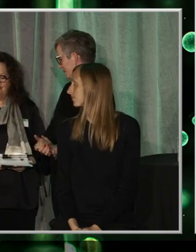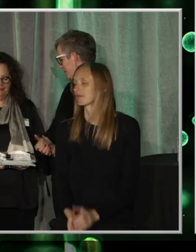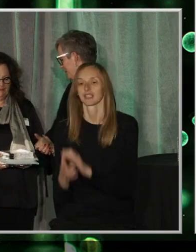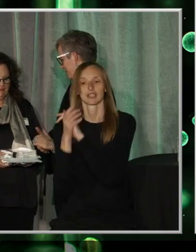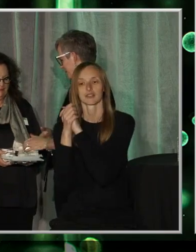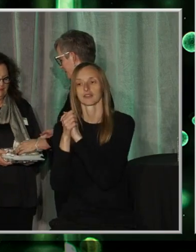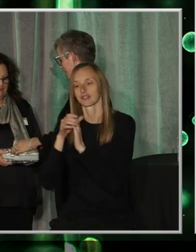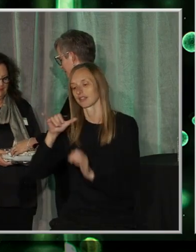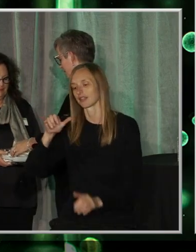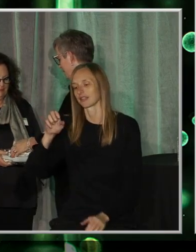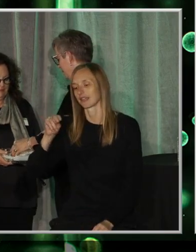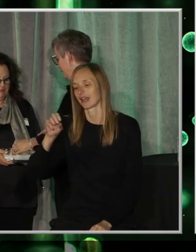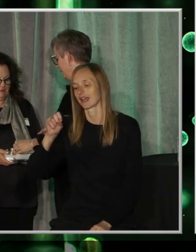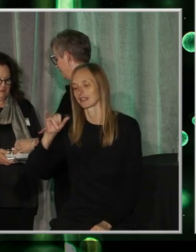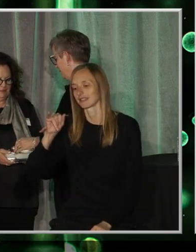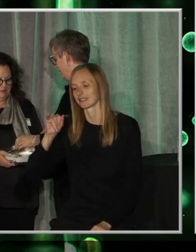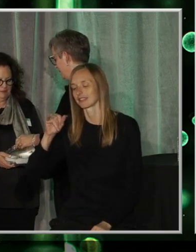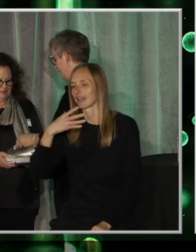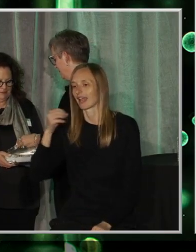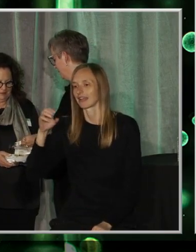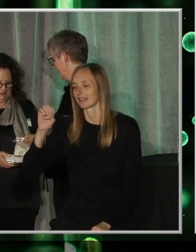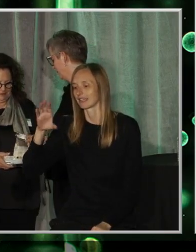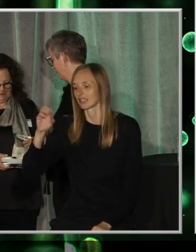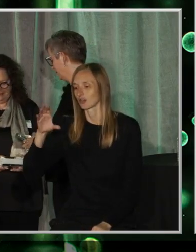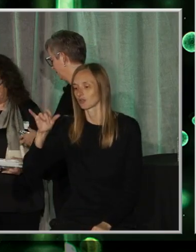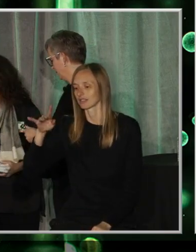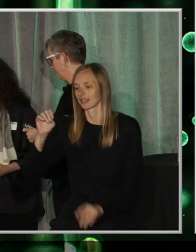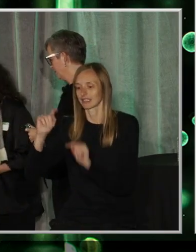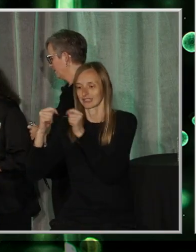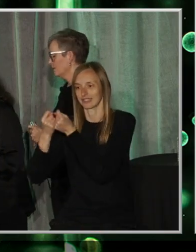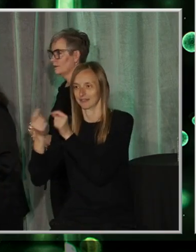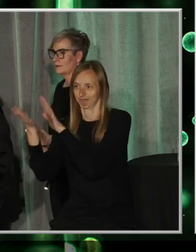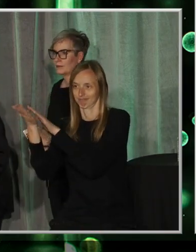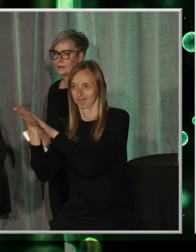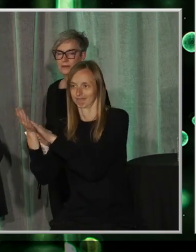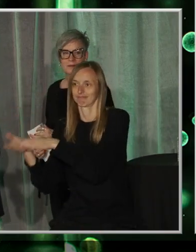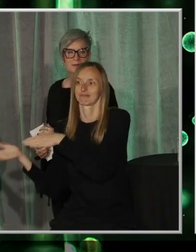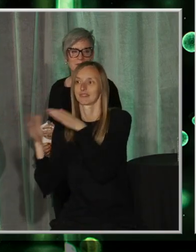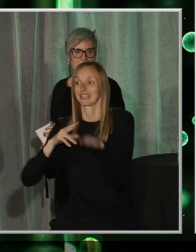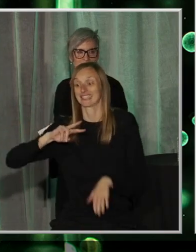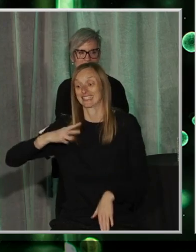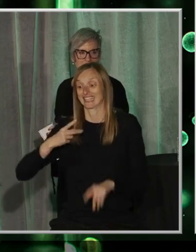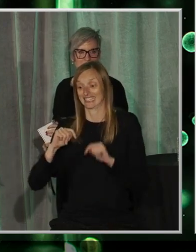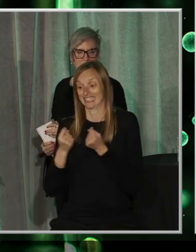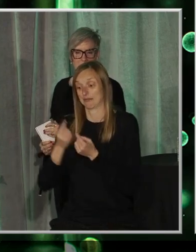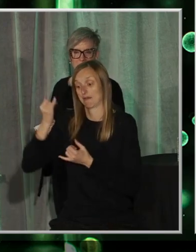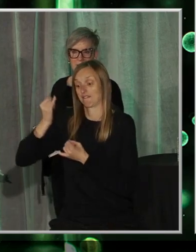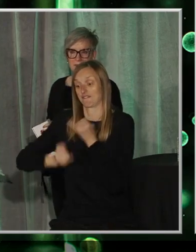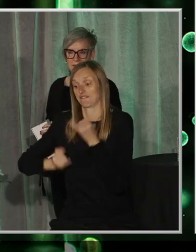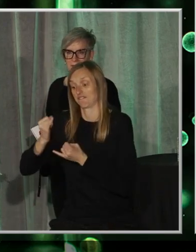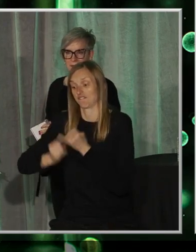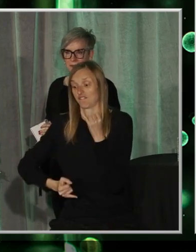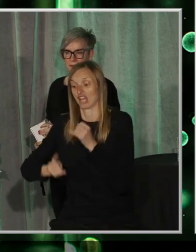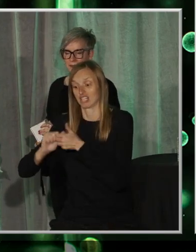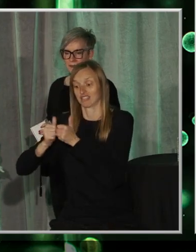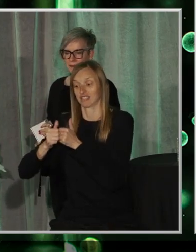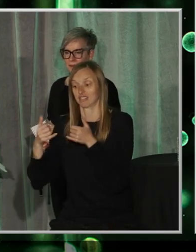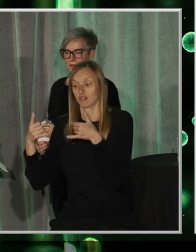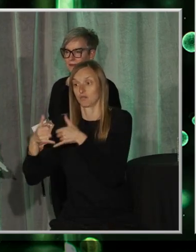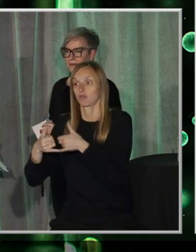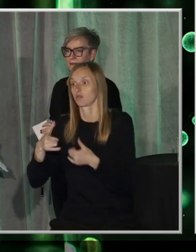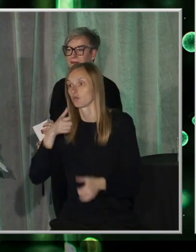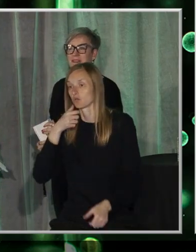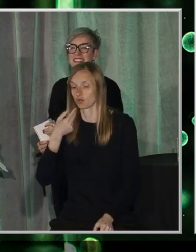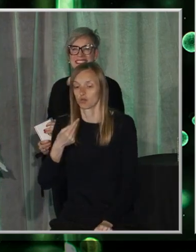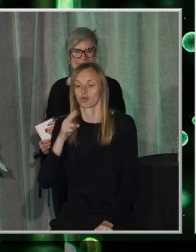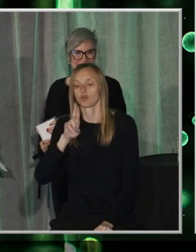Congratulations, Yanzi and EcoCycle. Okay, and the second team receiving a finalist award today is